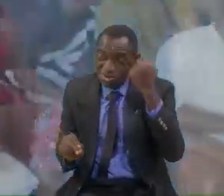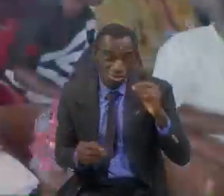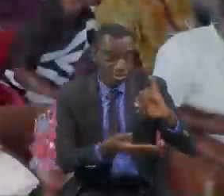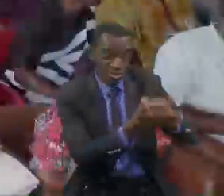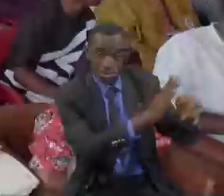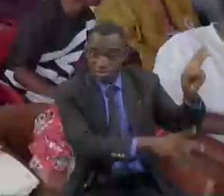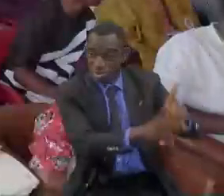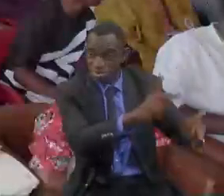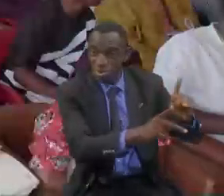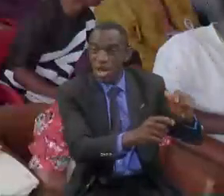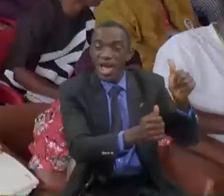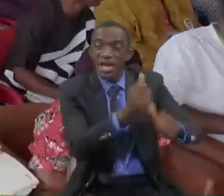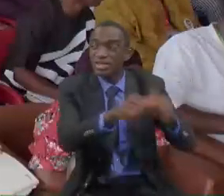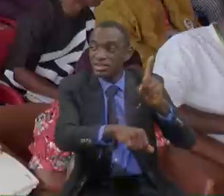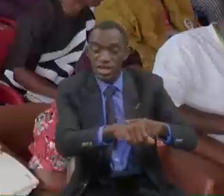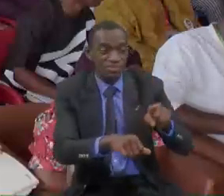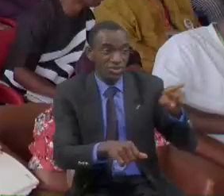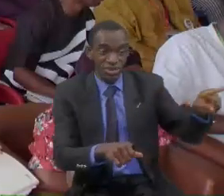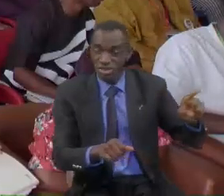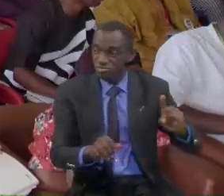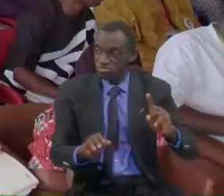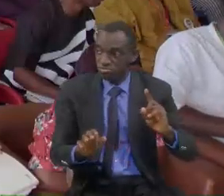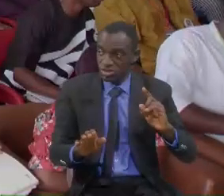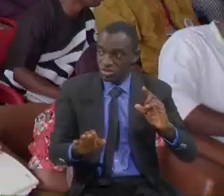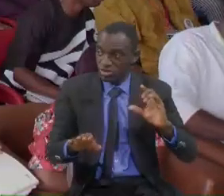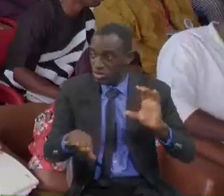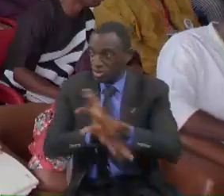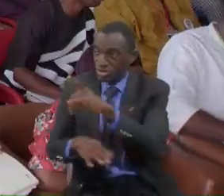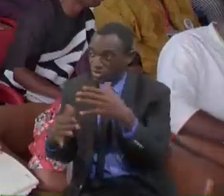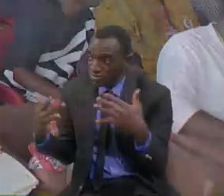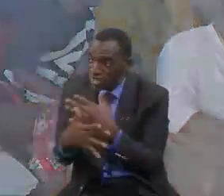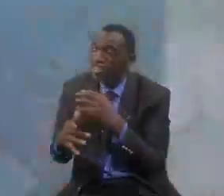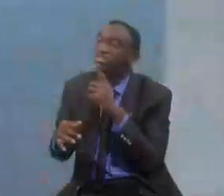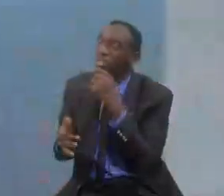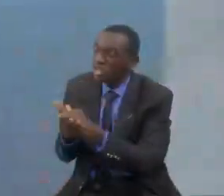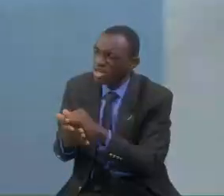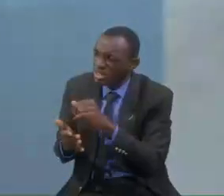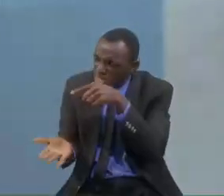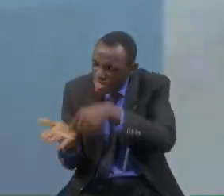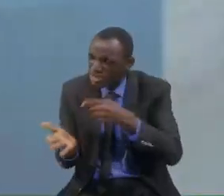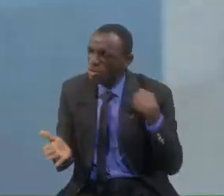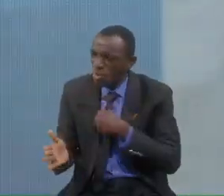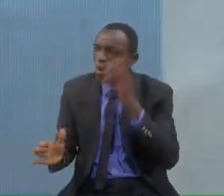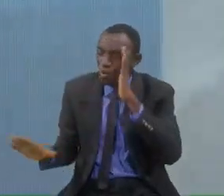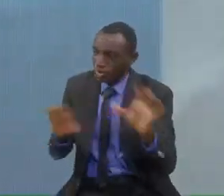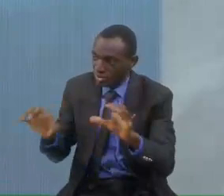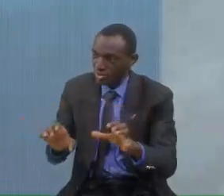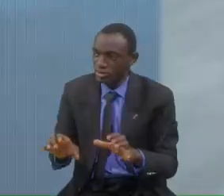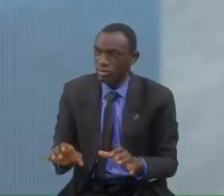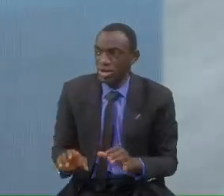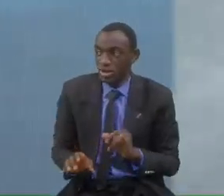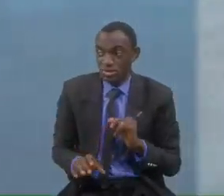and they say, this is what we will do, I'm telling you, pastor, you're a new person